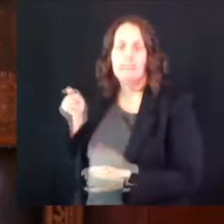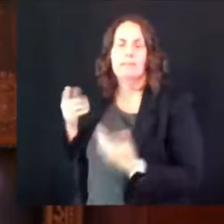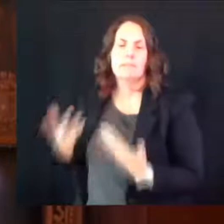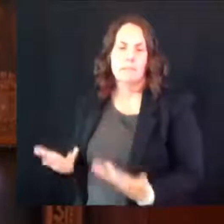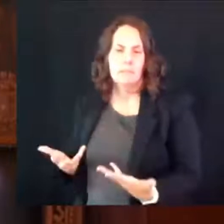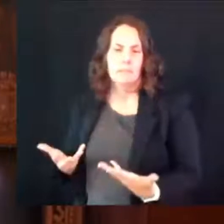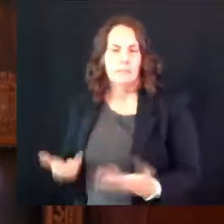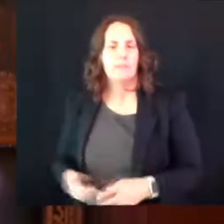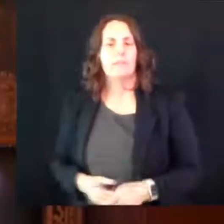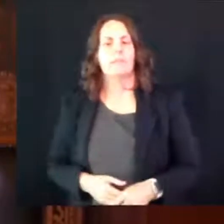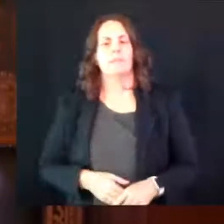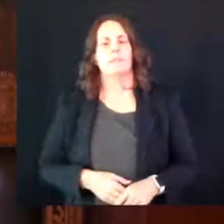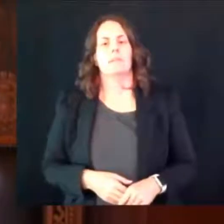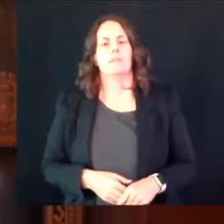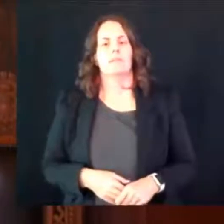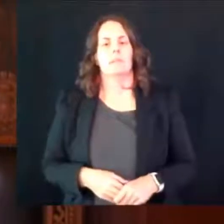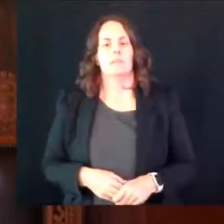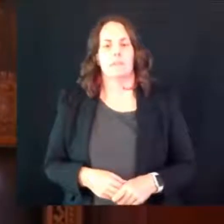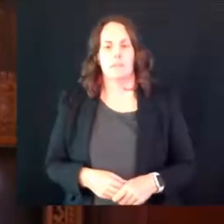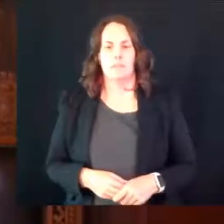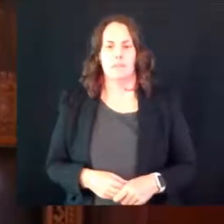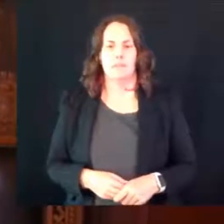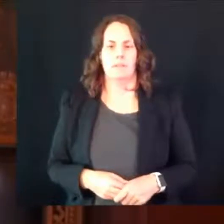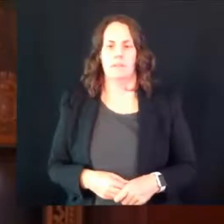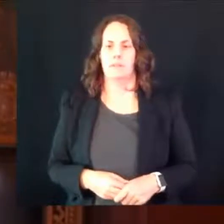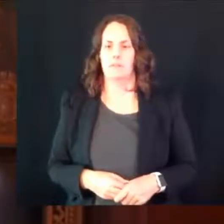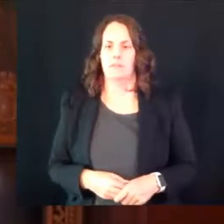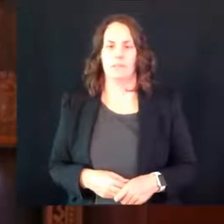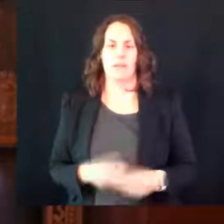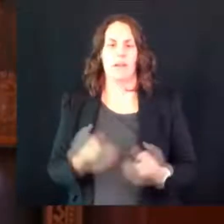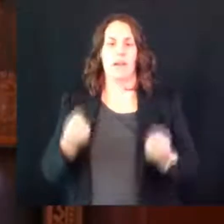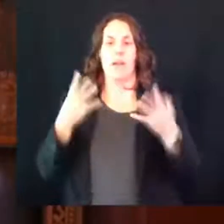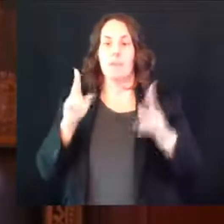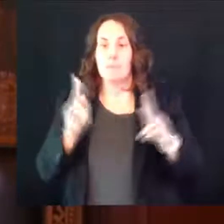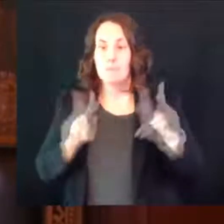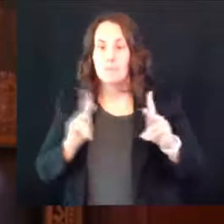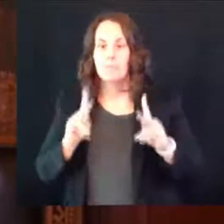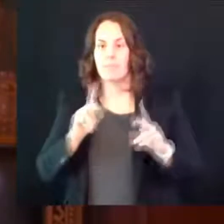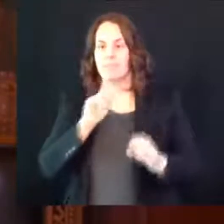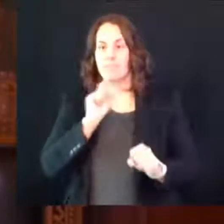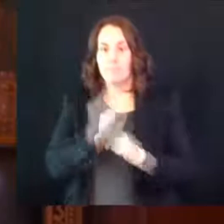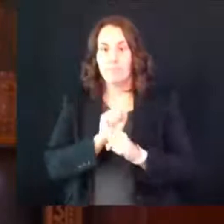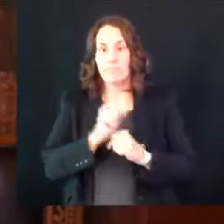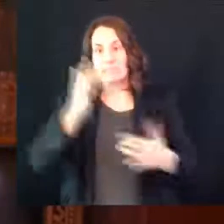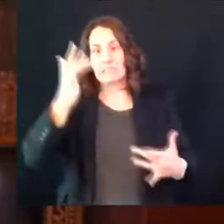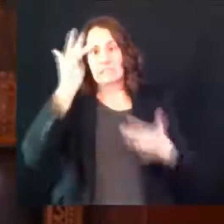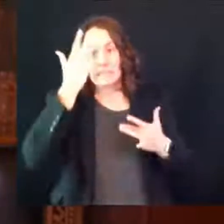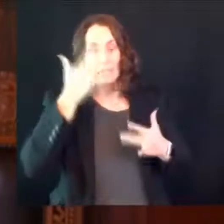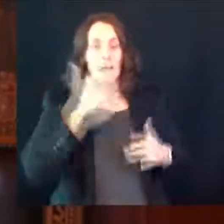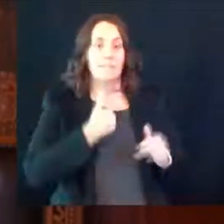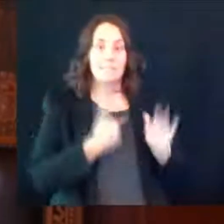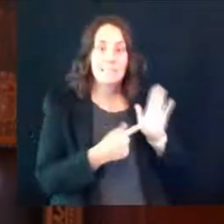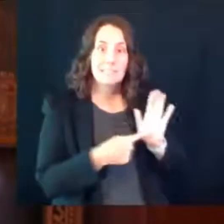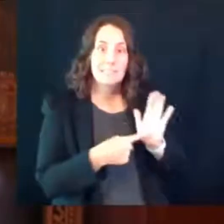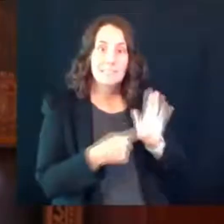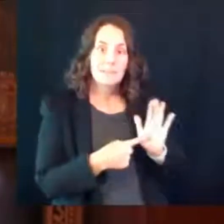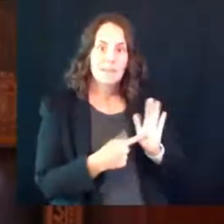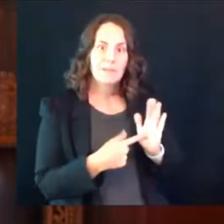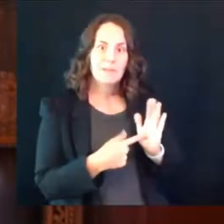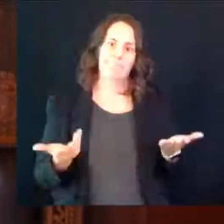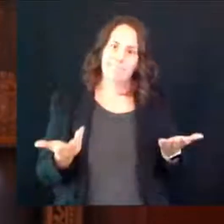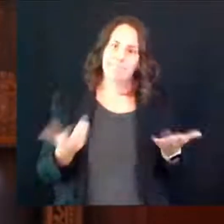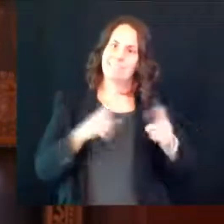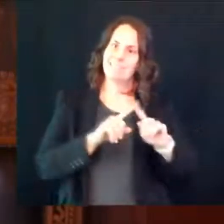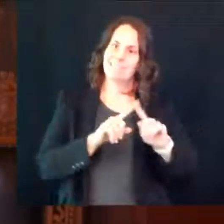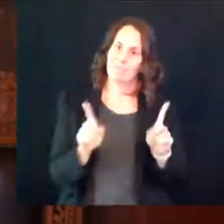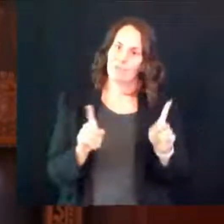Both, how many people are truly sick or truly symptomatic, but then also one of the reasons our goal is for have that number low is because it's a signal